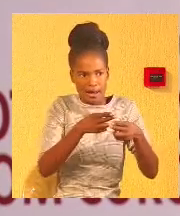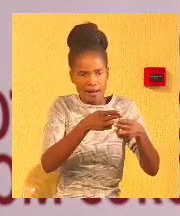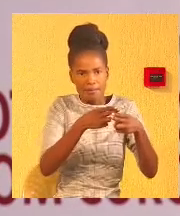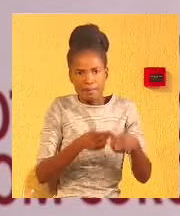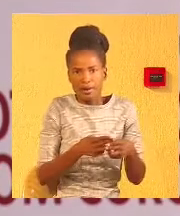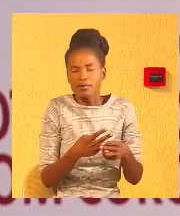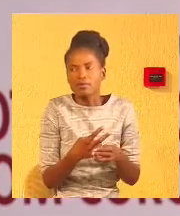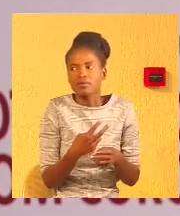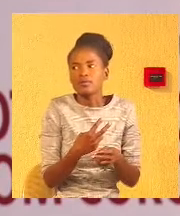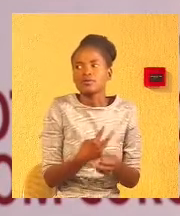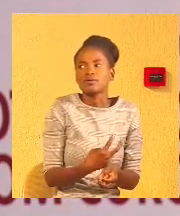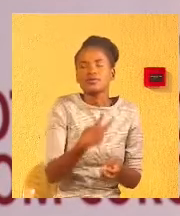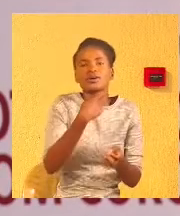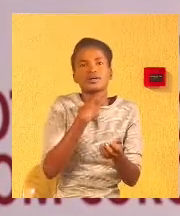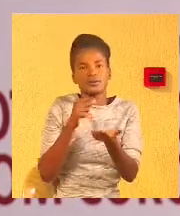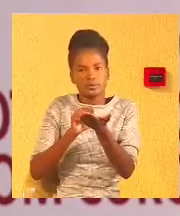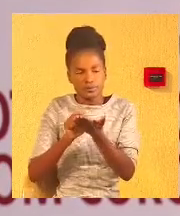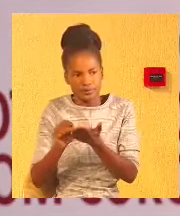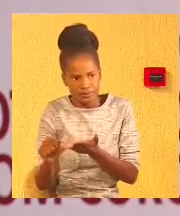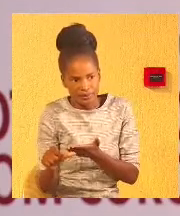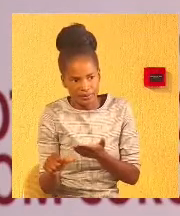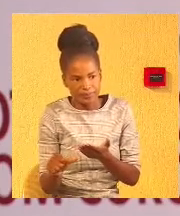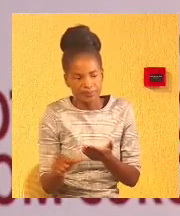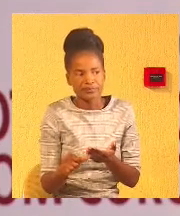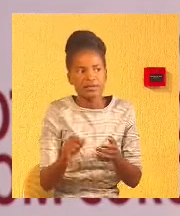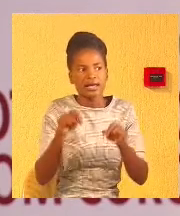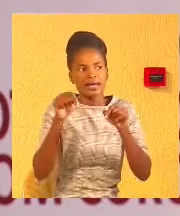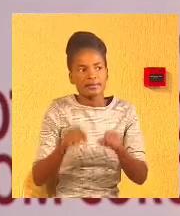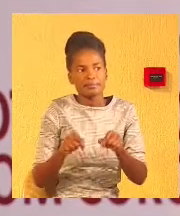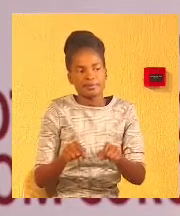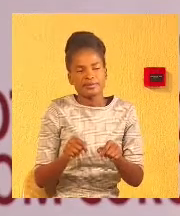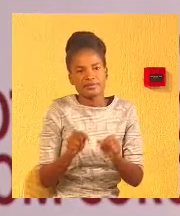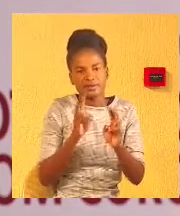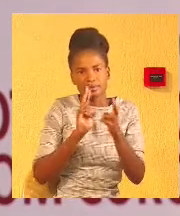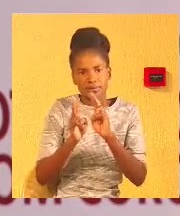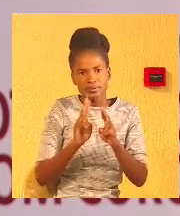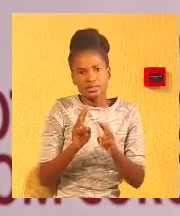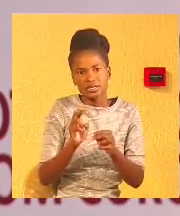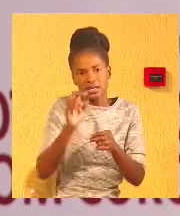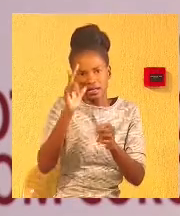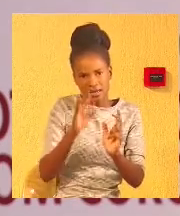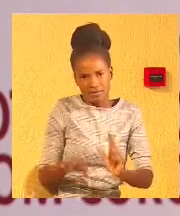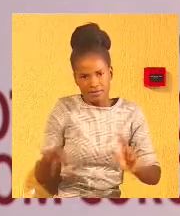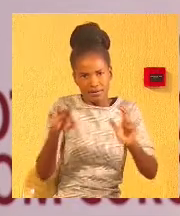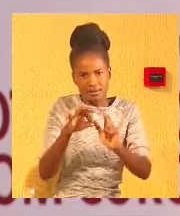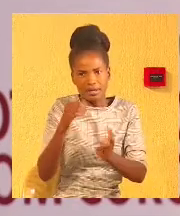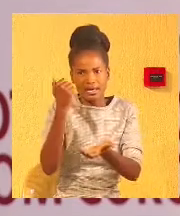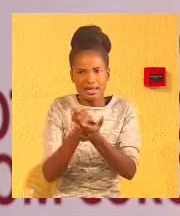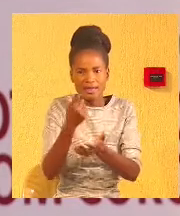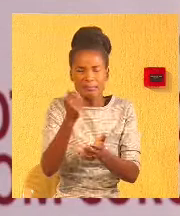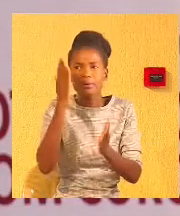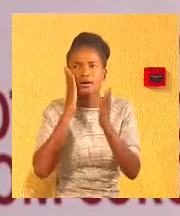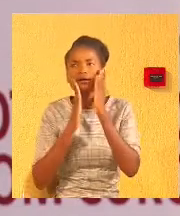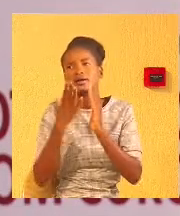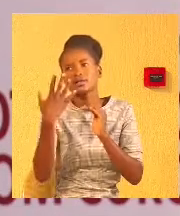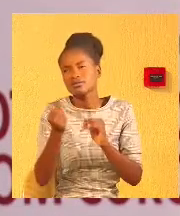institutions. The issue around really payment holidays, issue around relaxation of interest on loans,